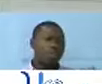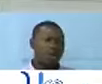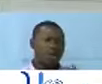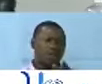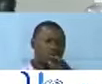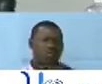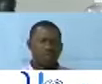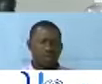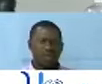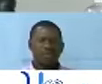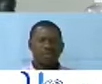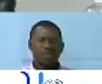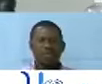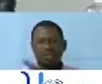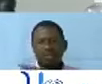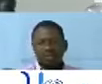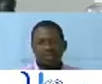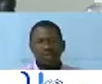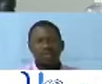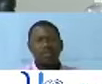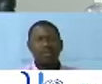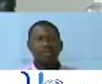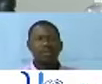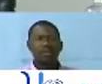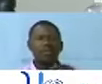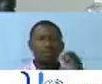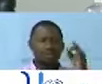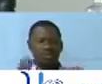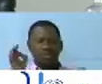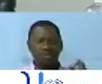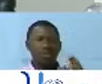the resignation of Justice Brobry?